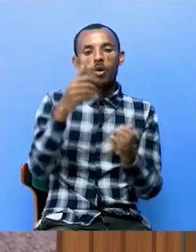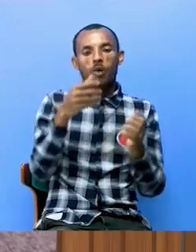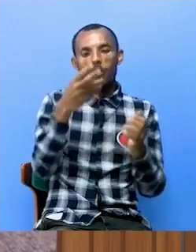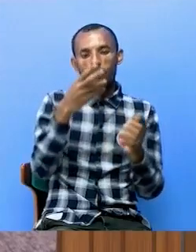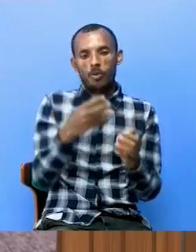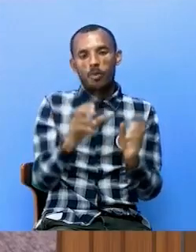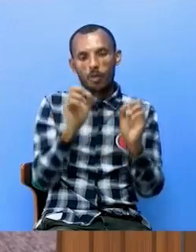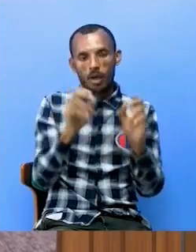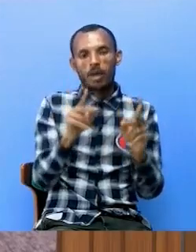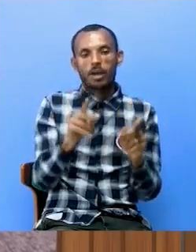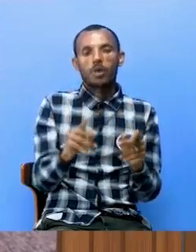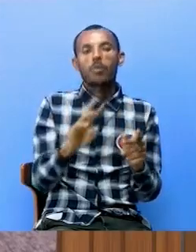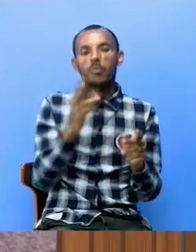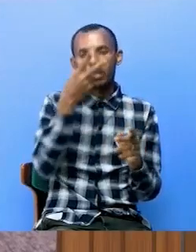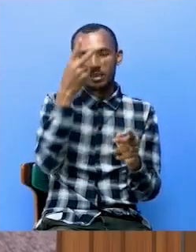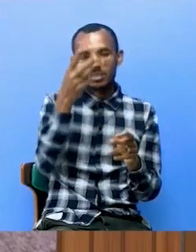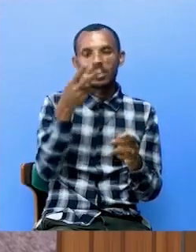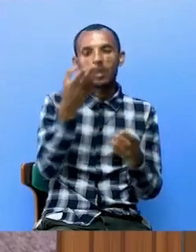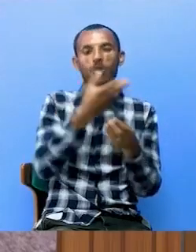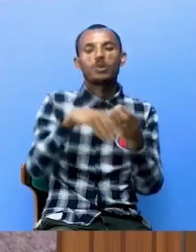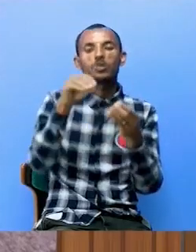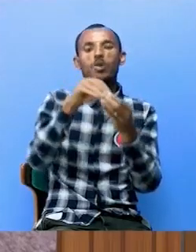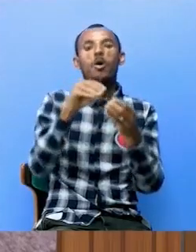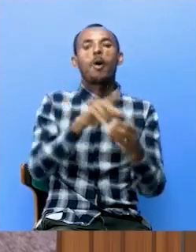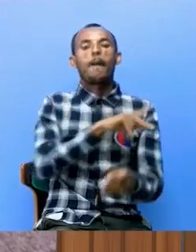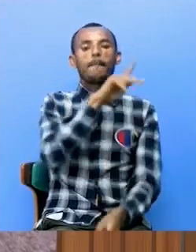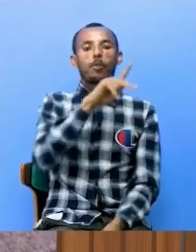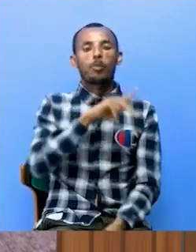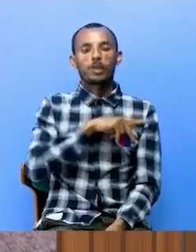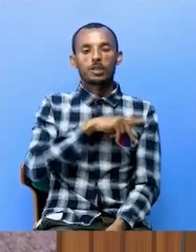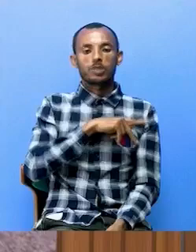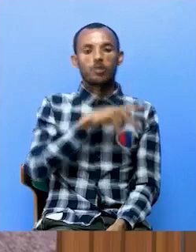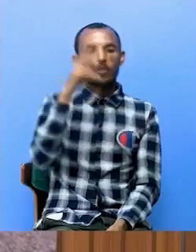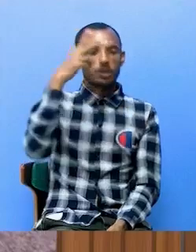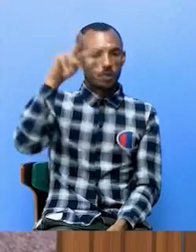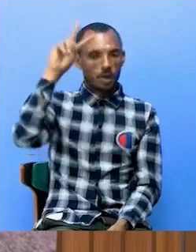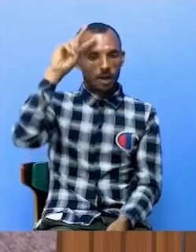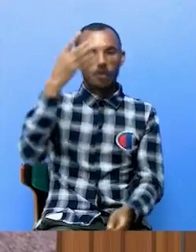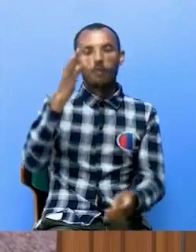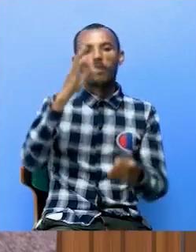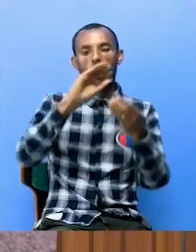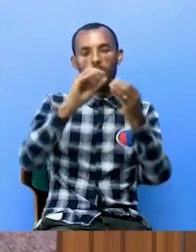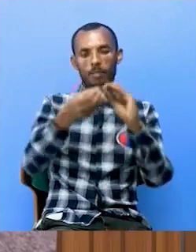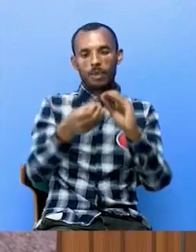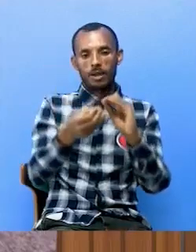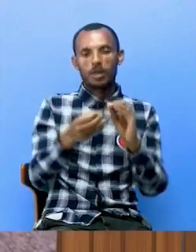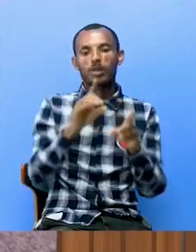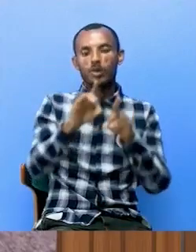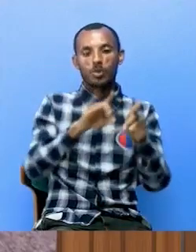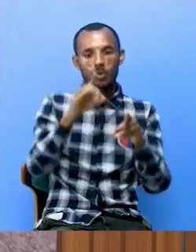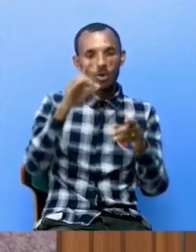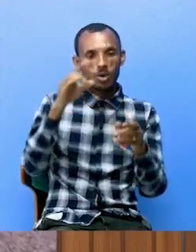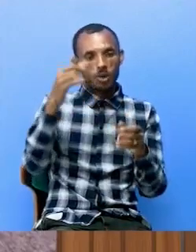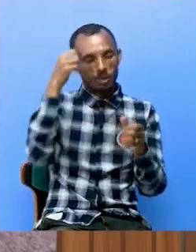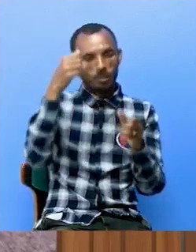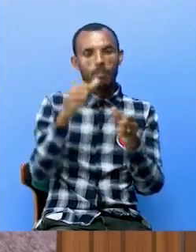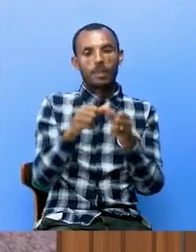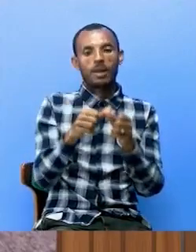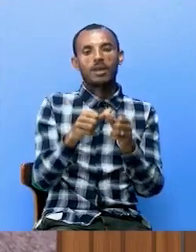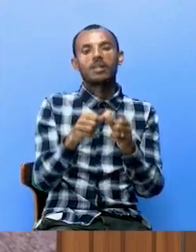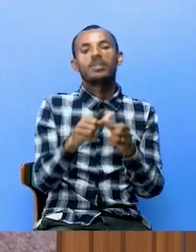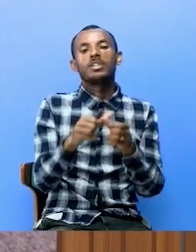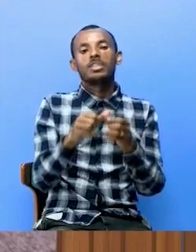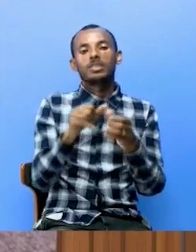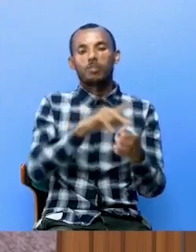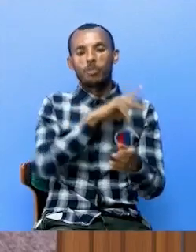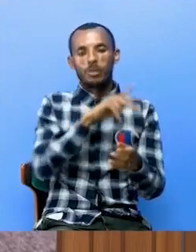okay? We have also seen properties of a square of a number, okay? Do you remember what the